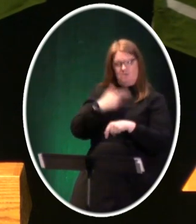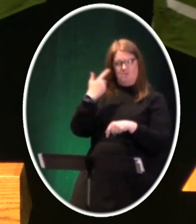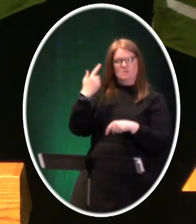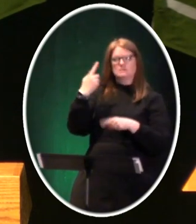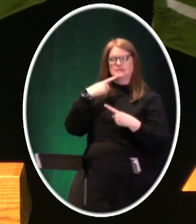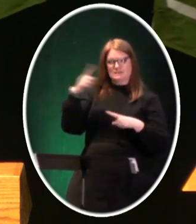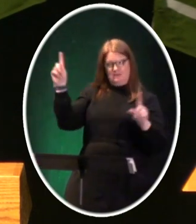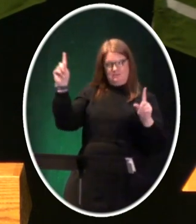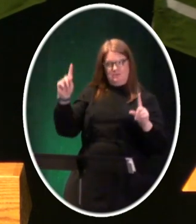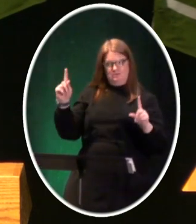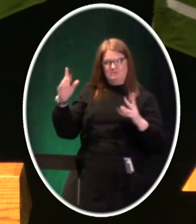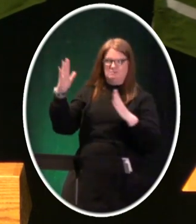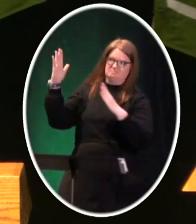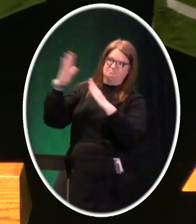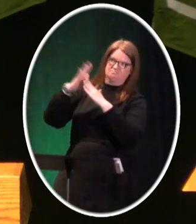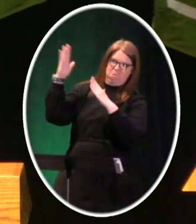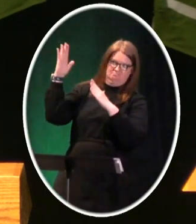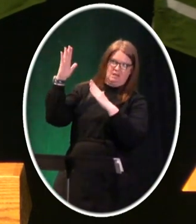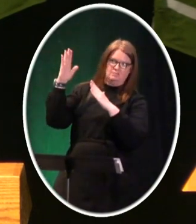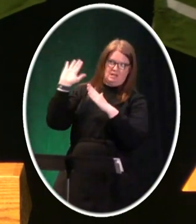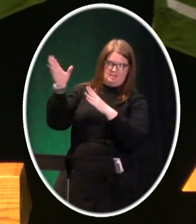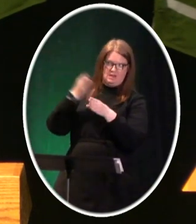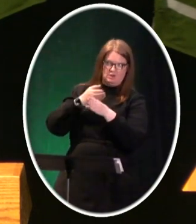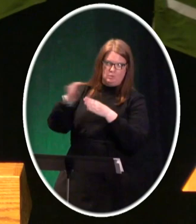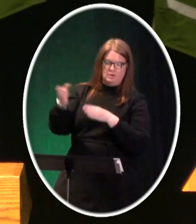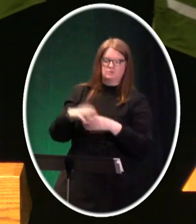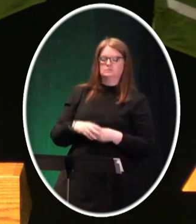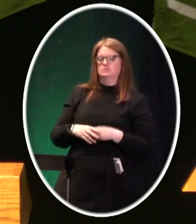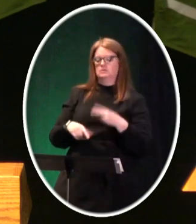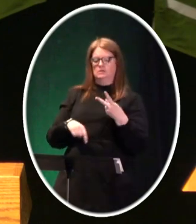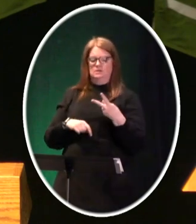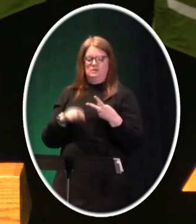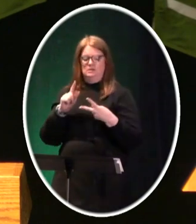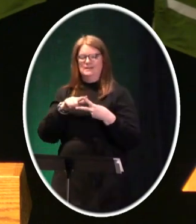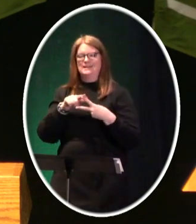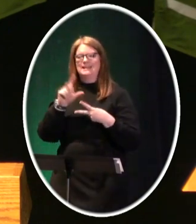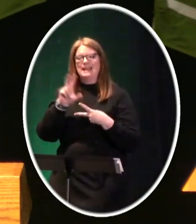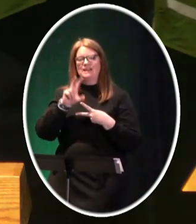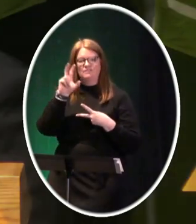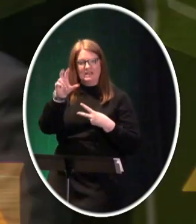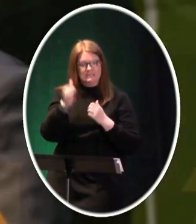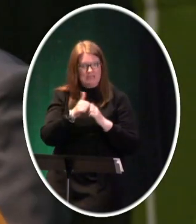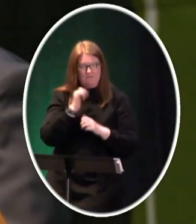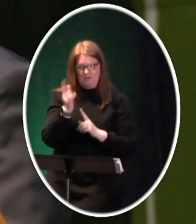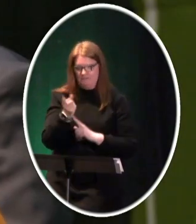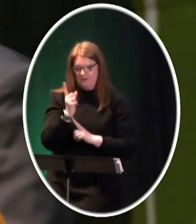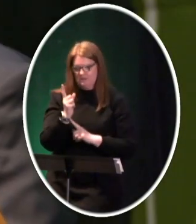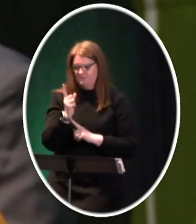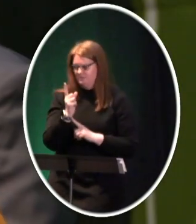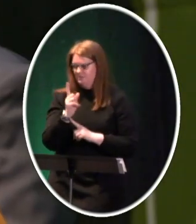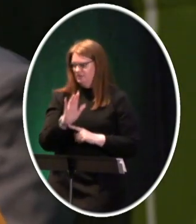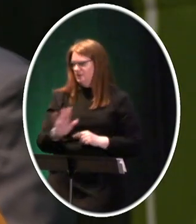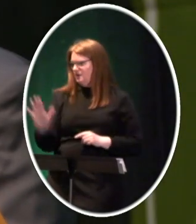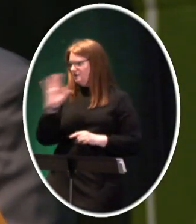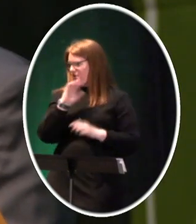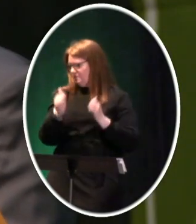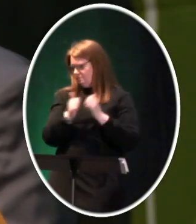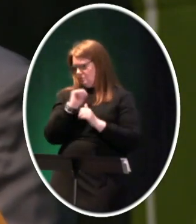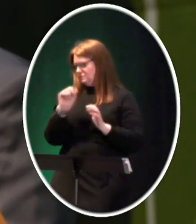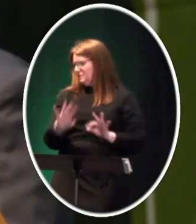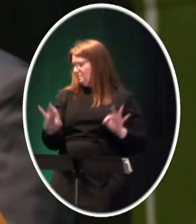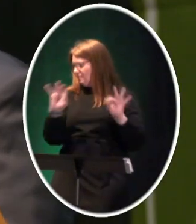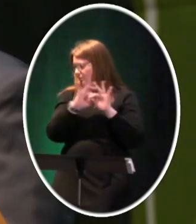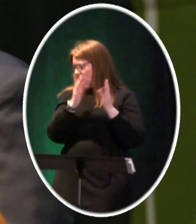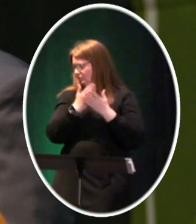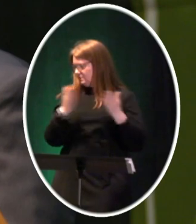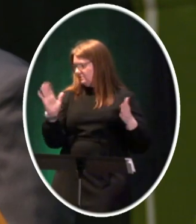of their professions from the humblest of beginnings. Number one, invest every minute of your most important resource, your time